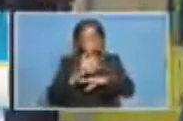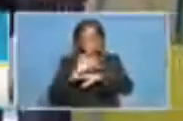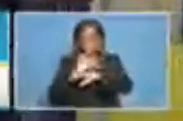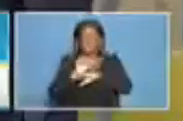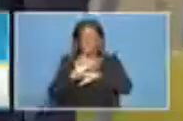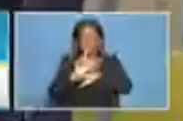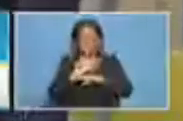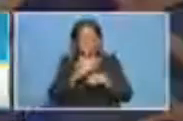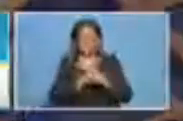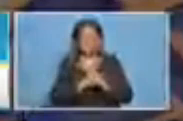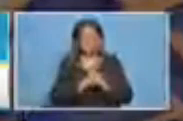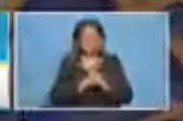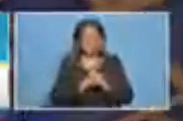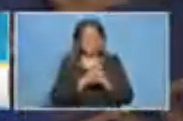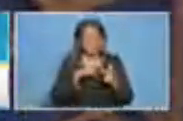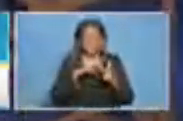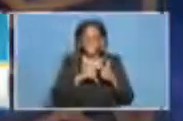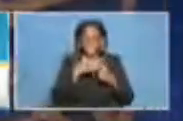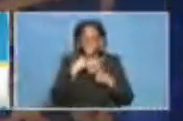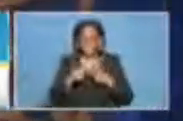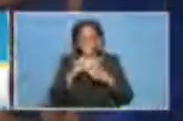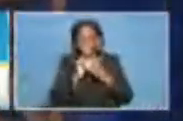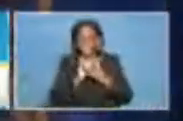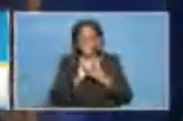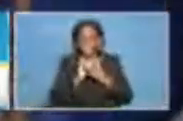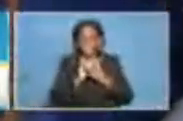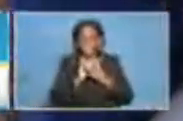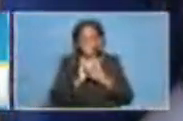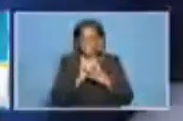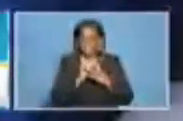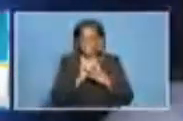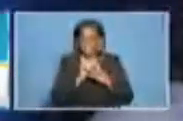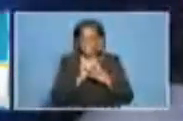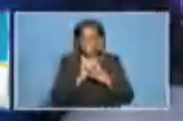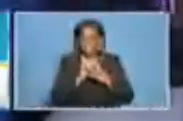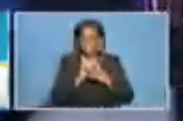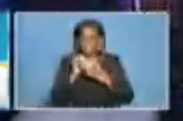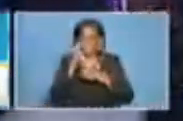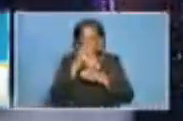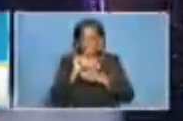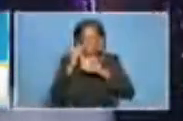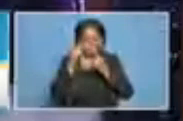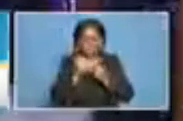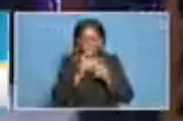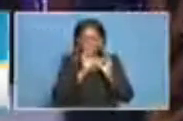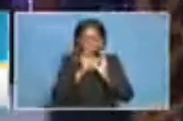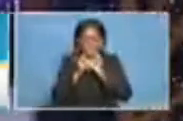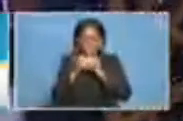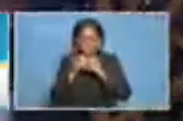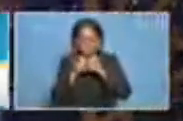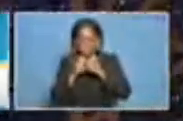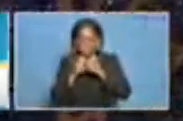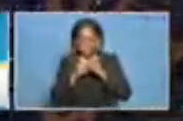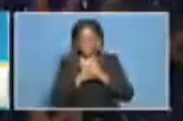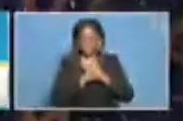Island, persistence paid off and is now getting its funding it had previously sought on its own, but at that time it was